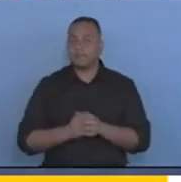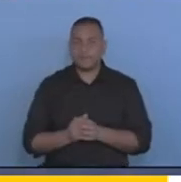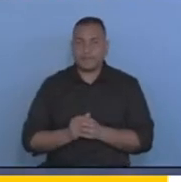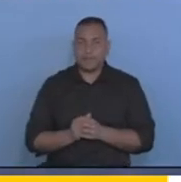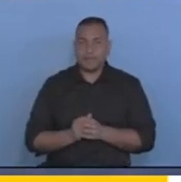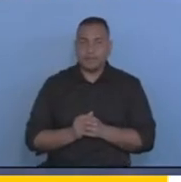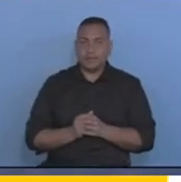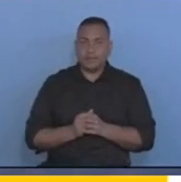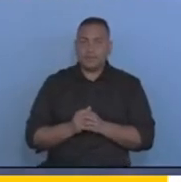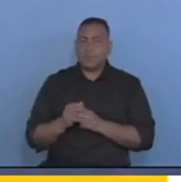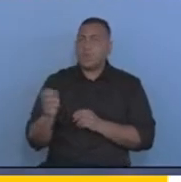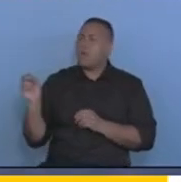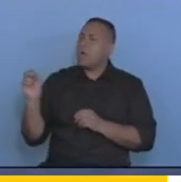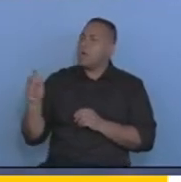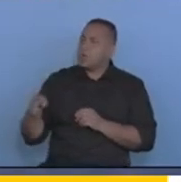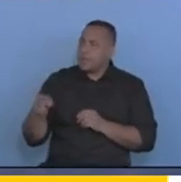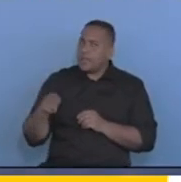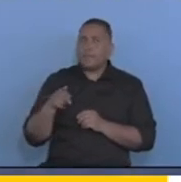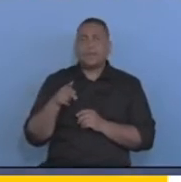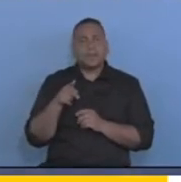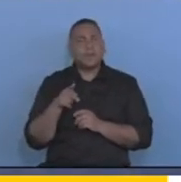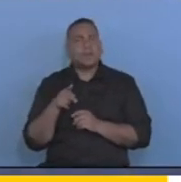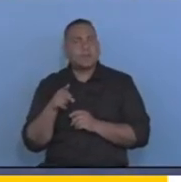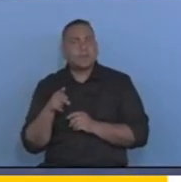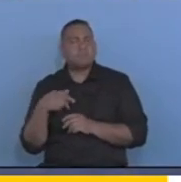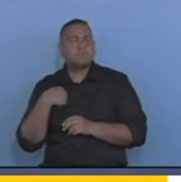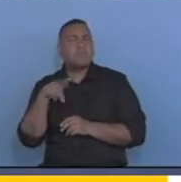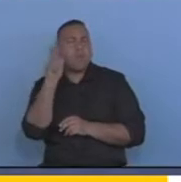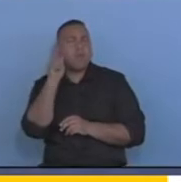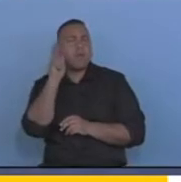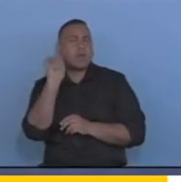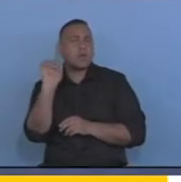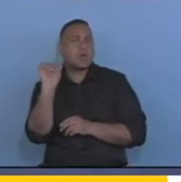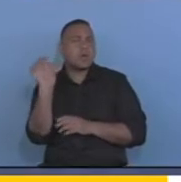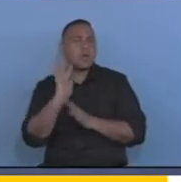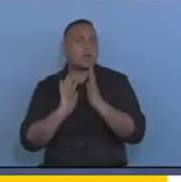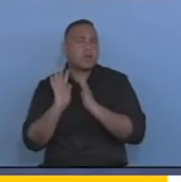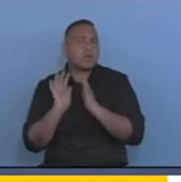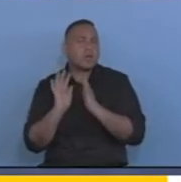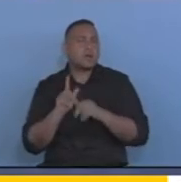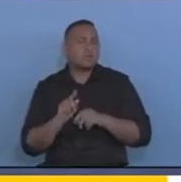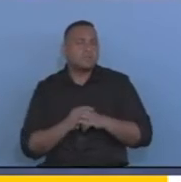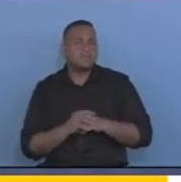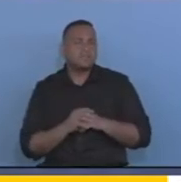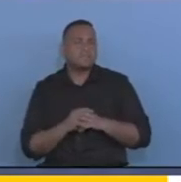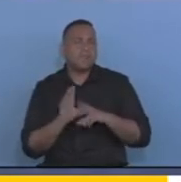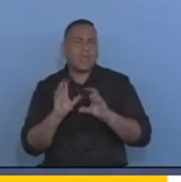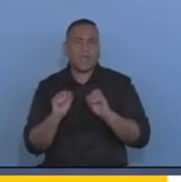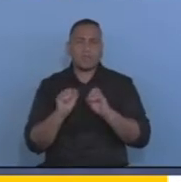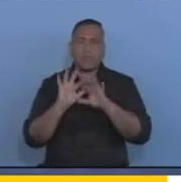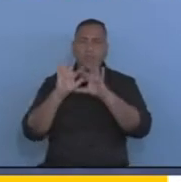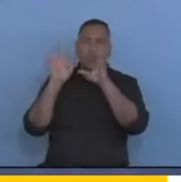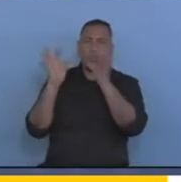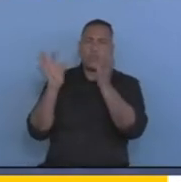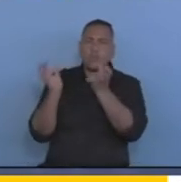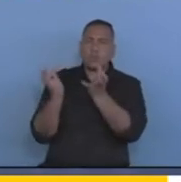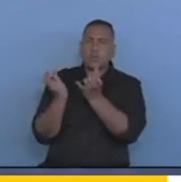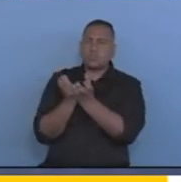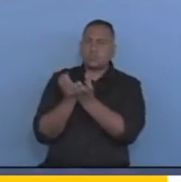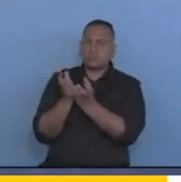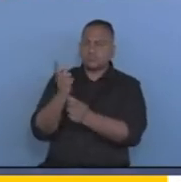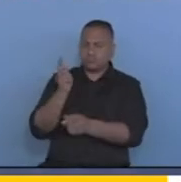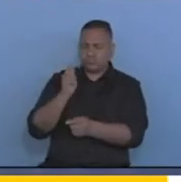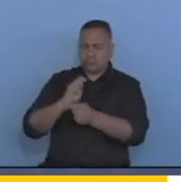heard something, and I know it's a bit of a highlight, but there was a sort of a world competition, something that happened in the Middle East